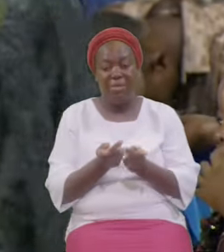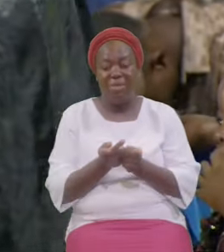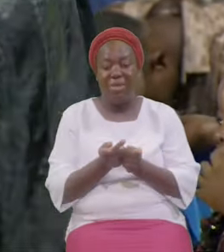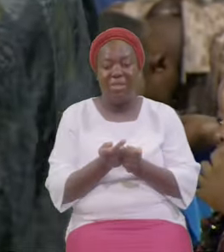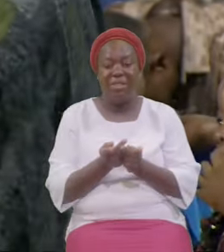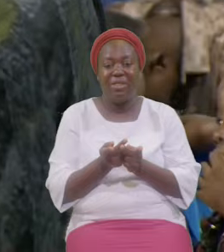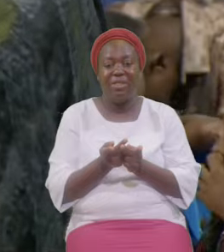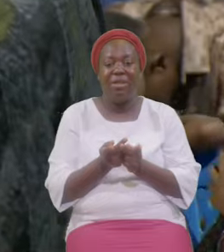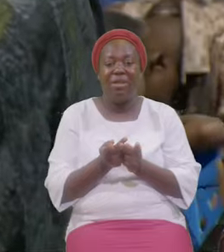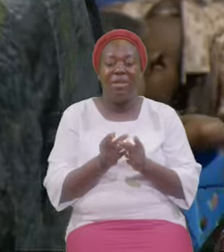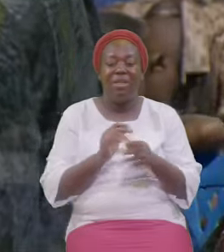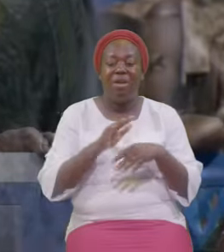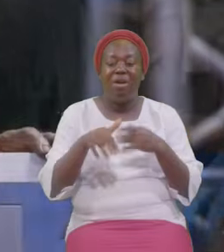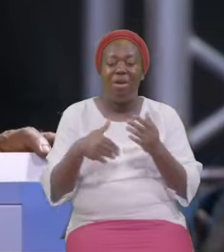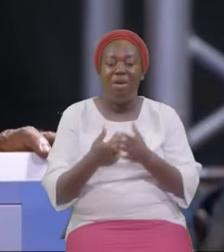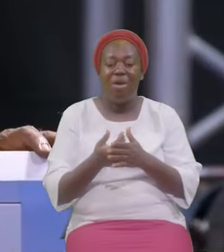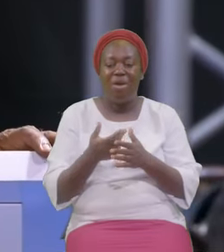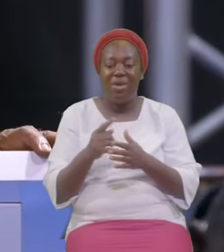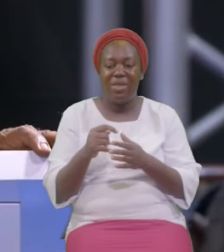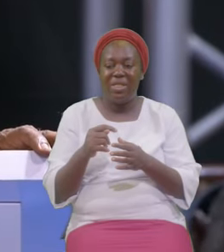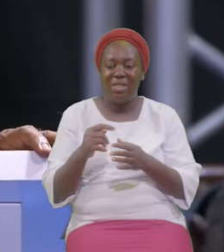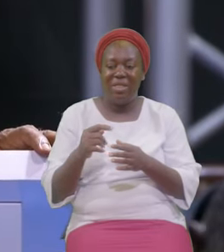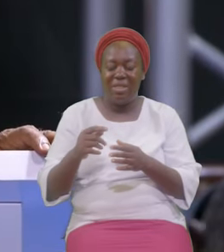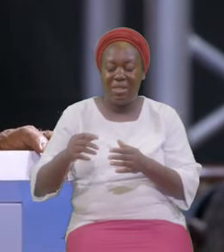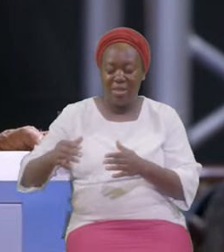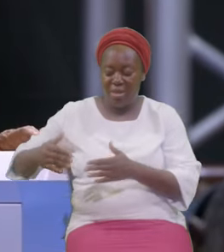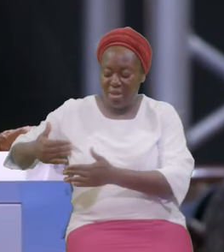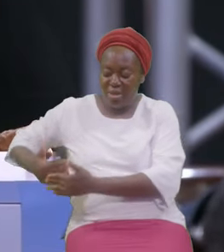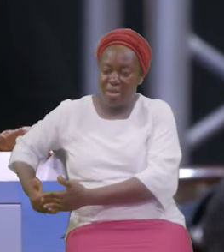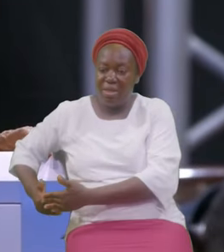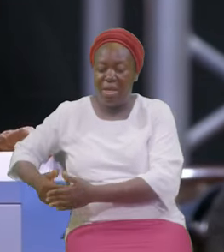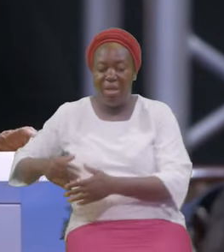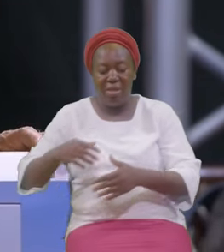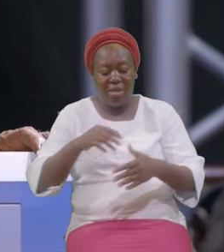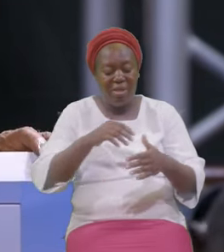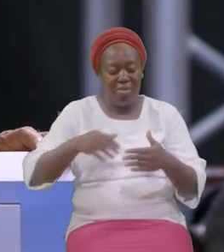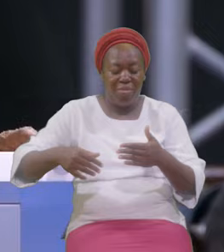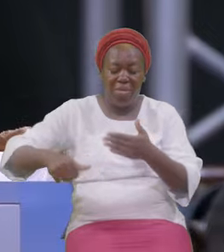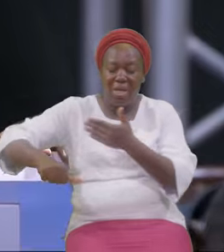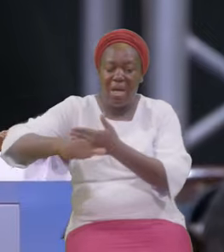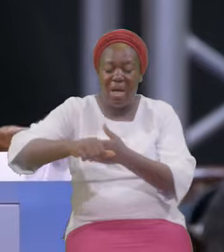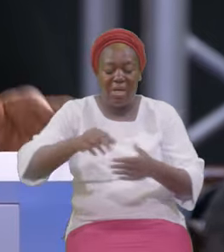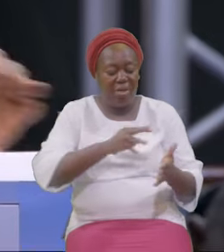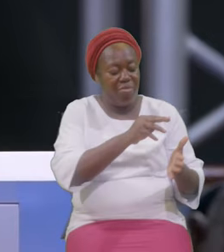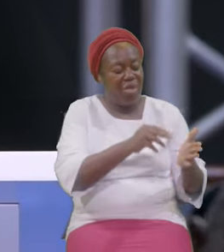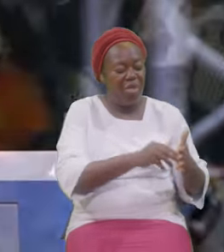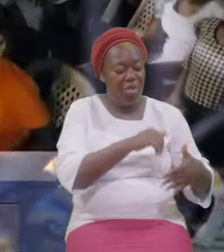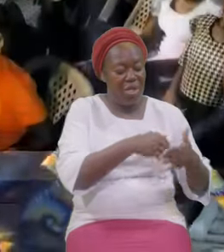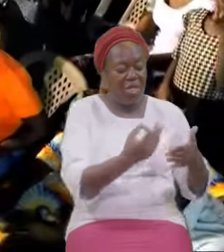all the sides, behind, in the middle, in the front, our counselors,